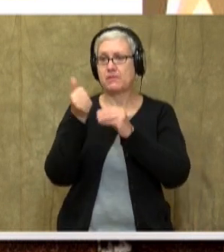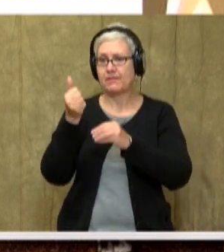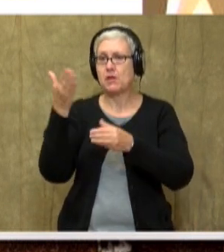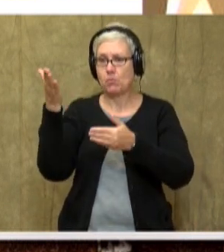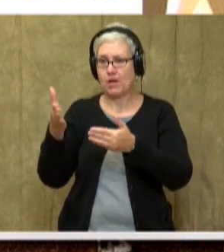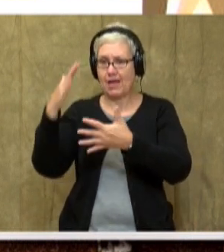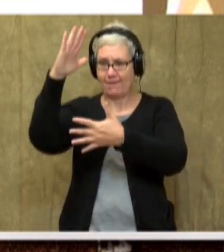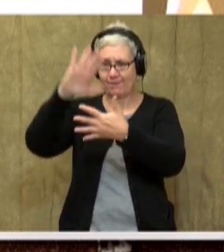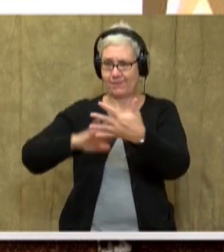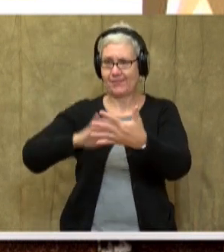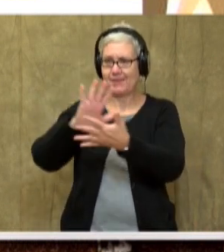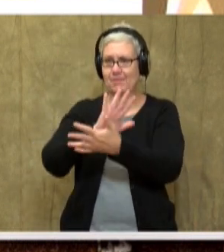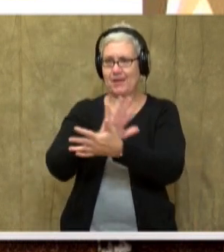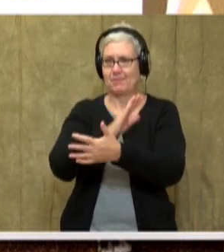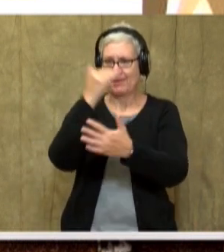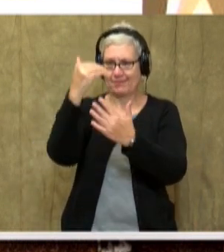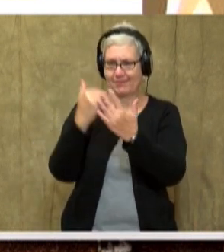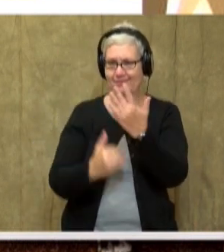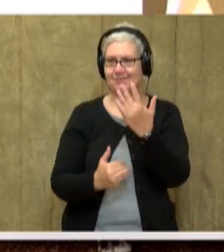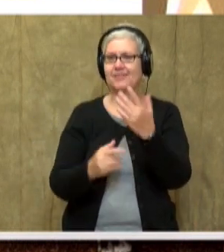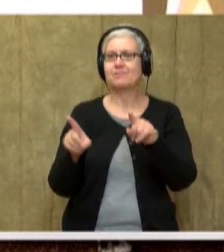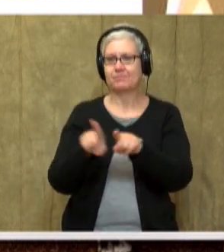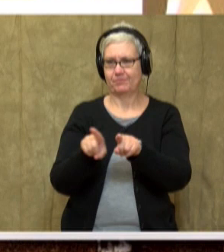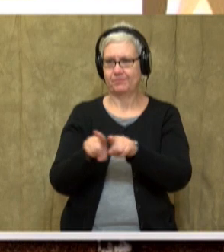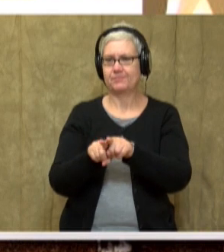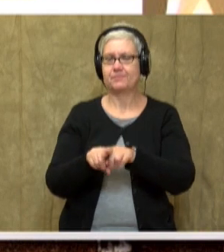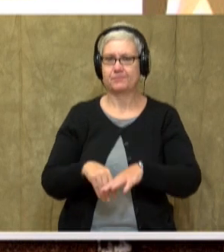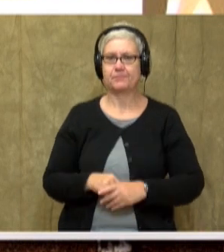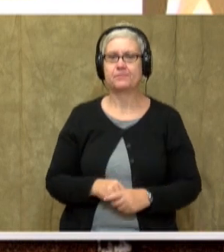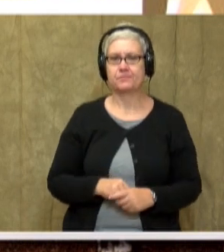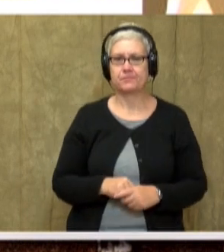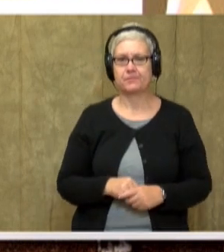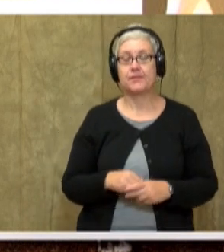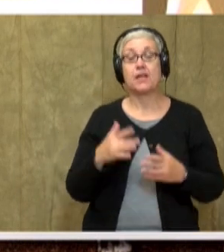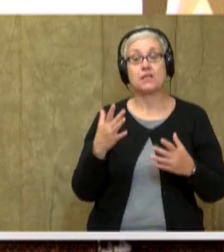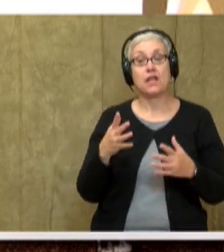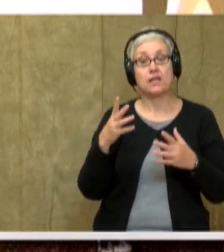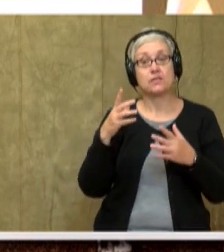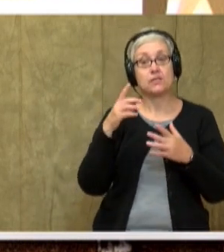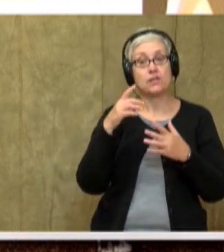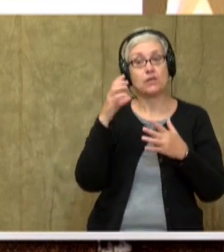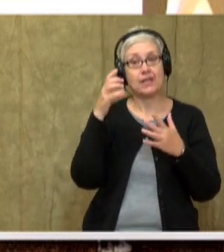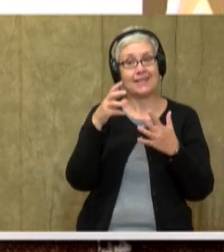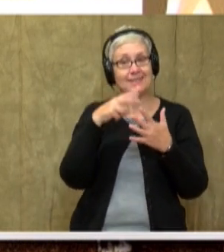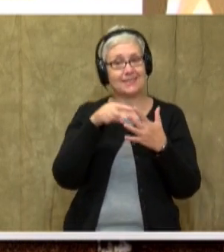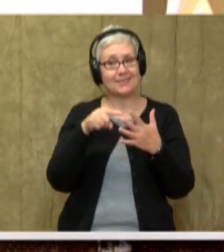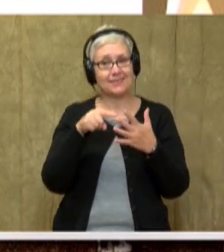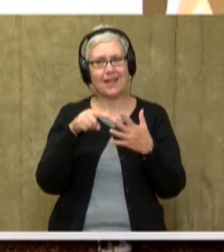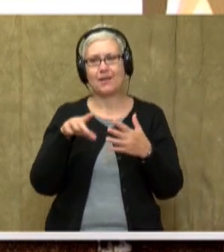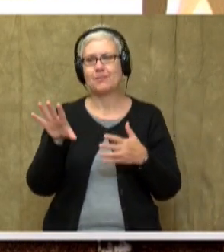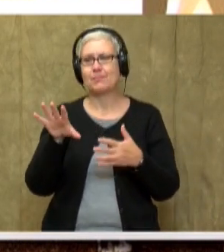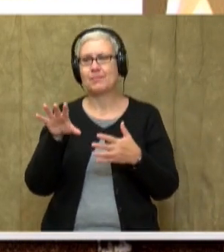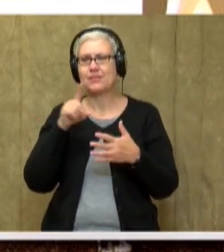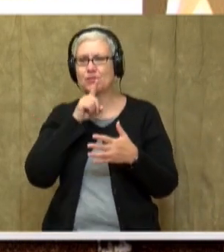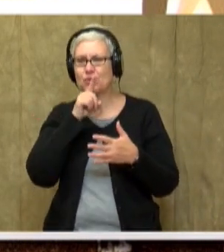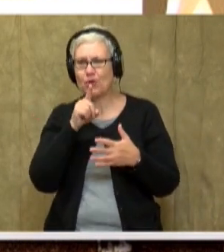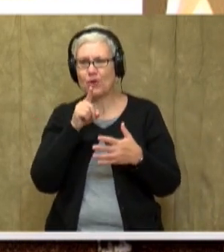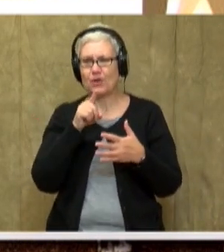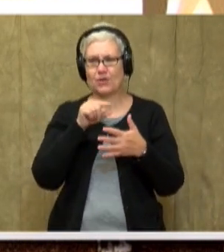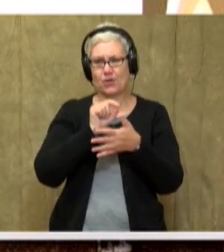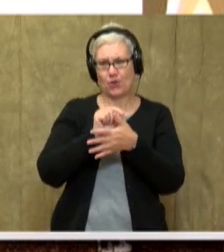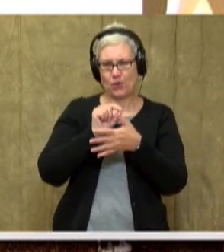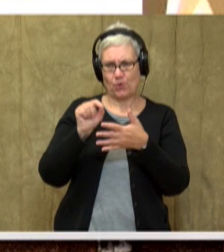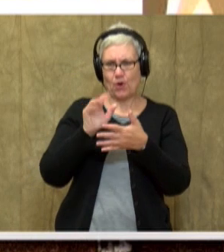in the store. So let's make sure that we are actually looking at what we will need and not just picking up random items. So make sure you